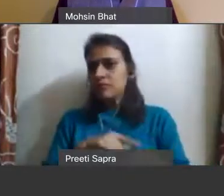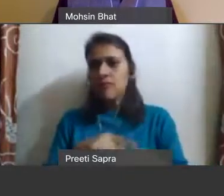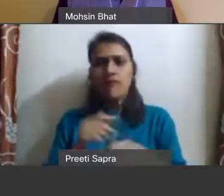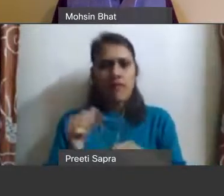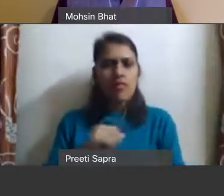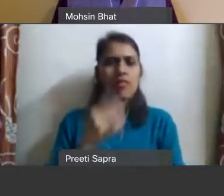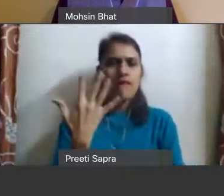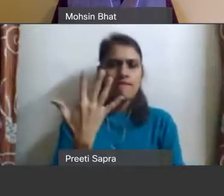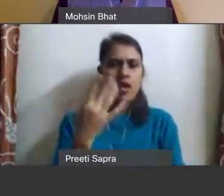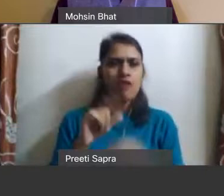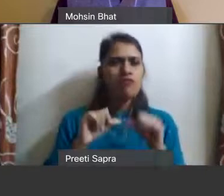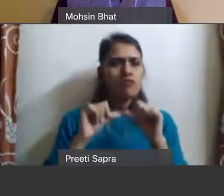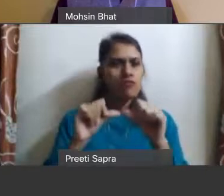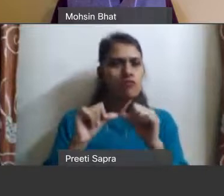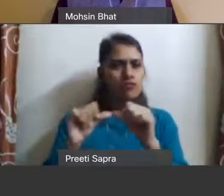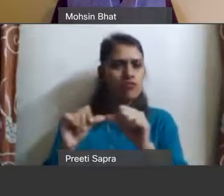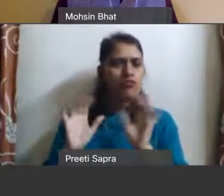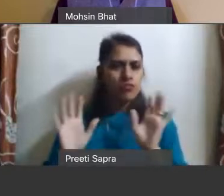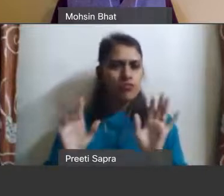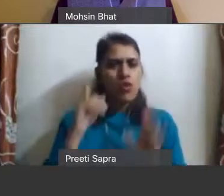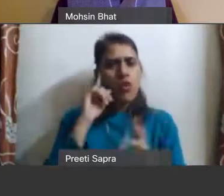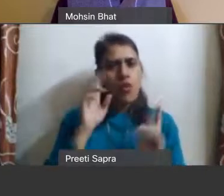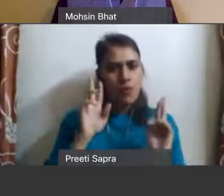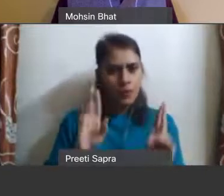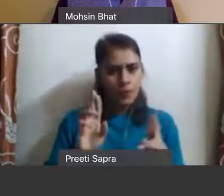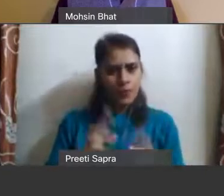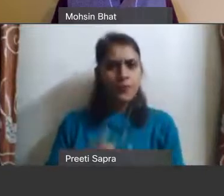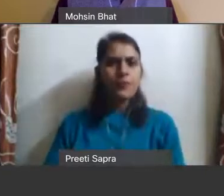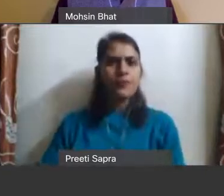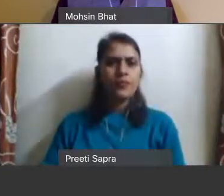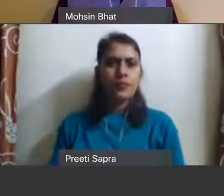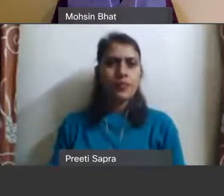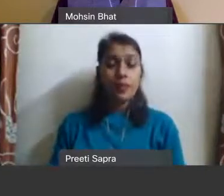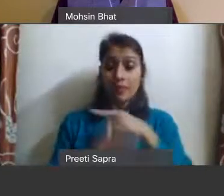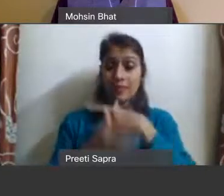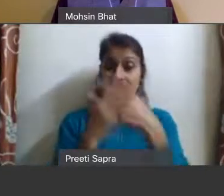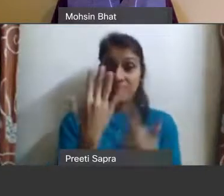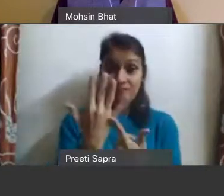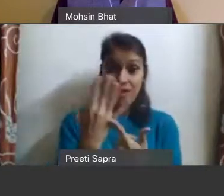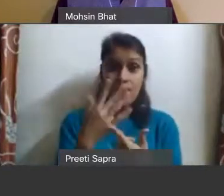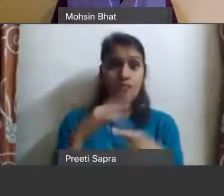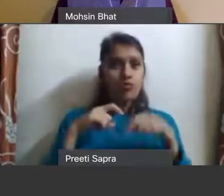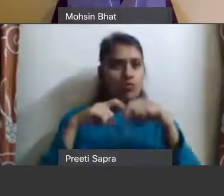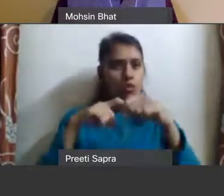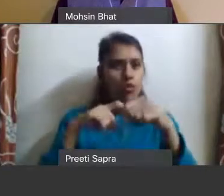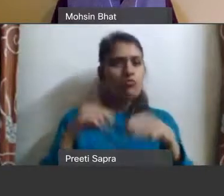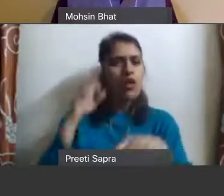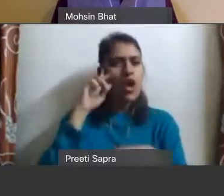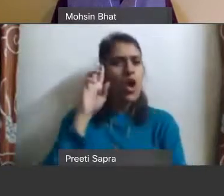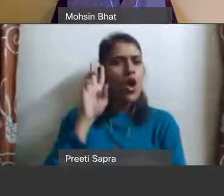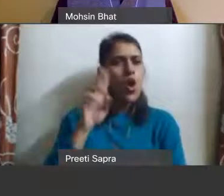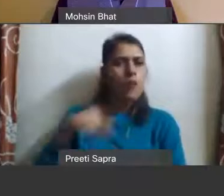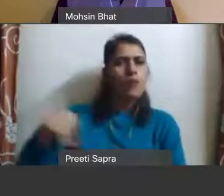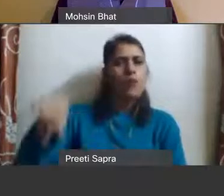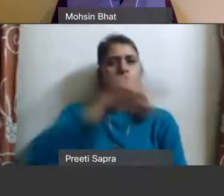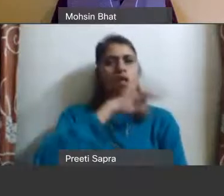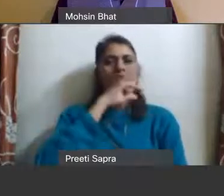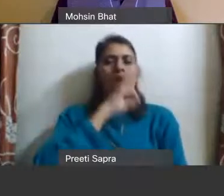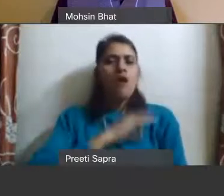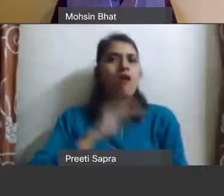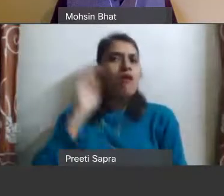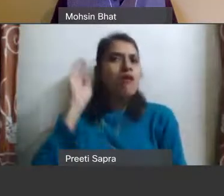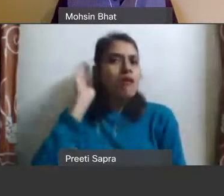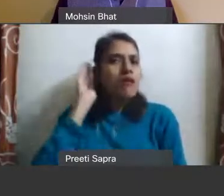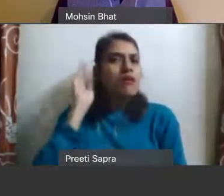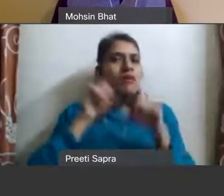down clear answers, but hopefully these preliminary questions will benefit everybody who's listening, and we